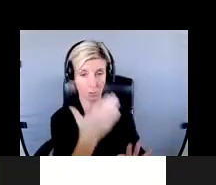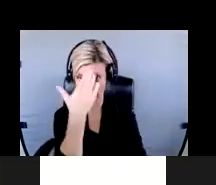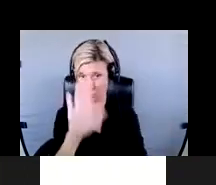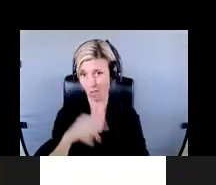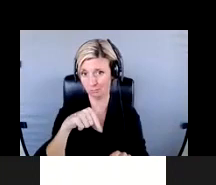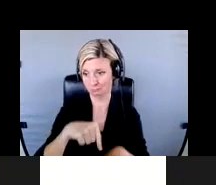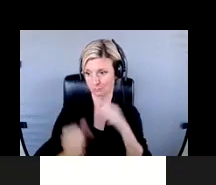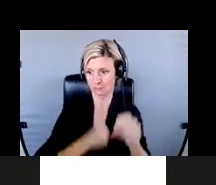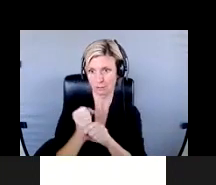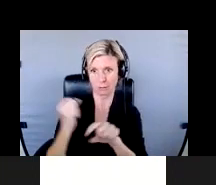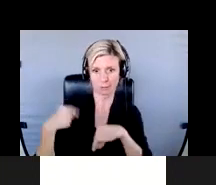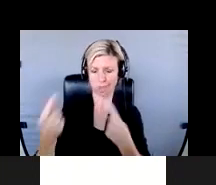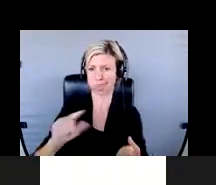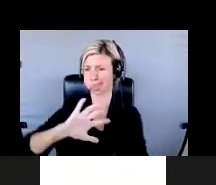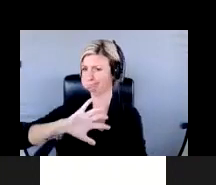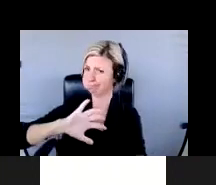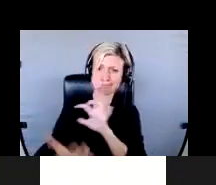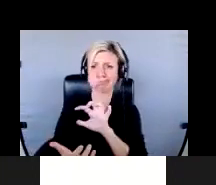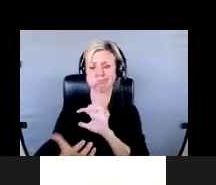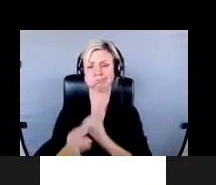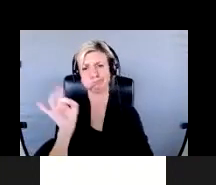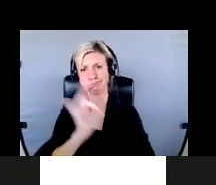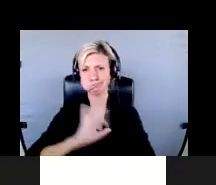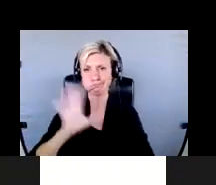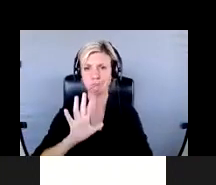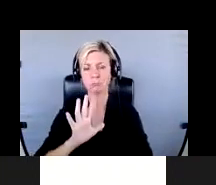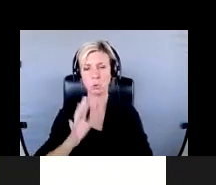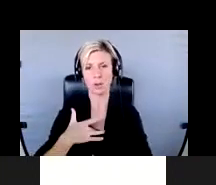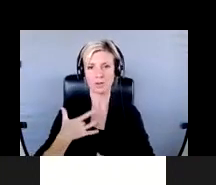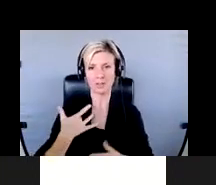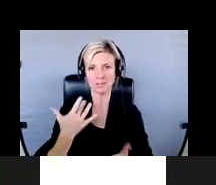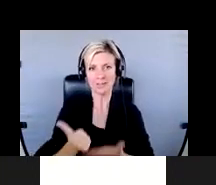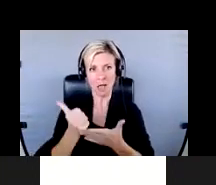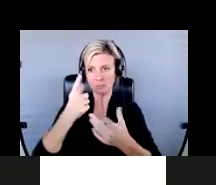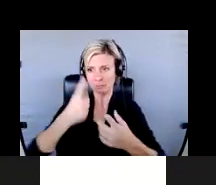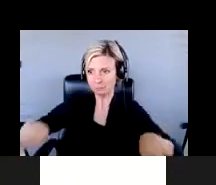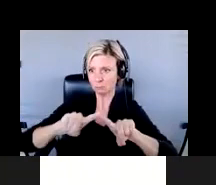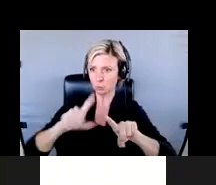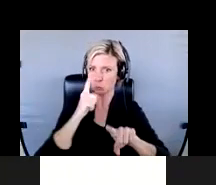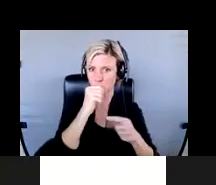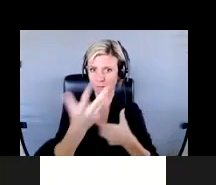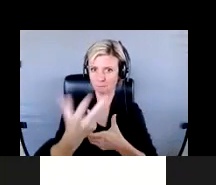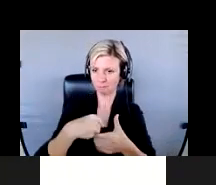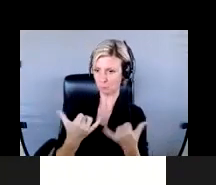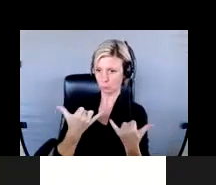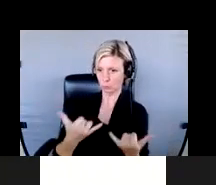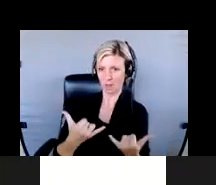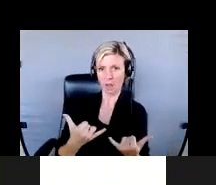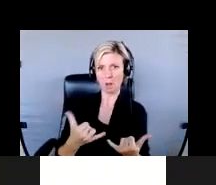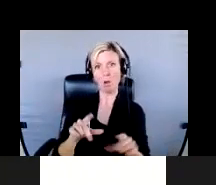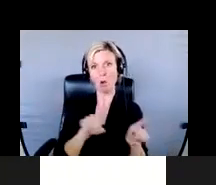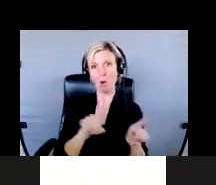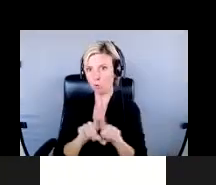I think it's very reassuring for the participants on our webinar and those that engage with you more routinely that